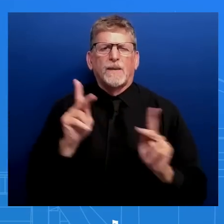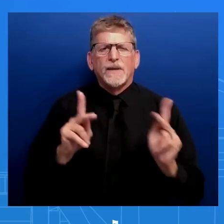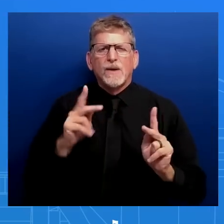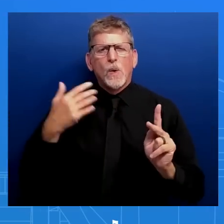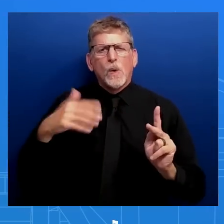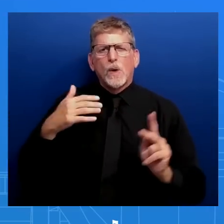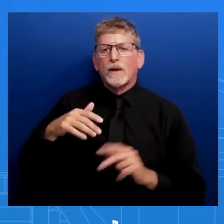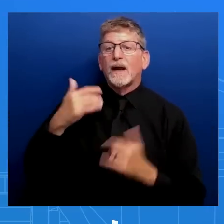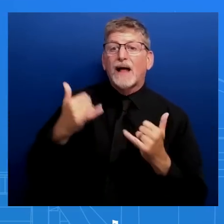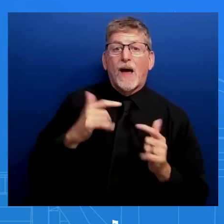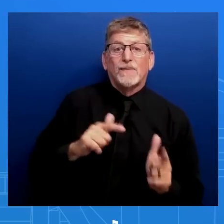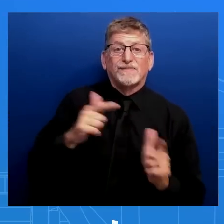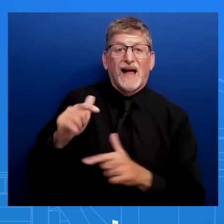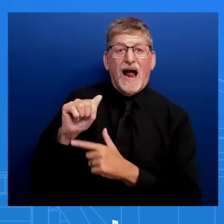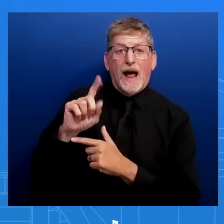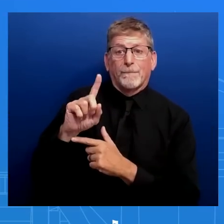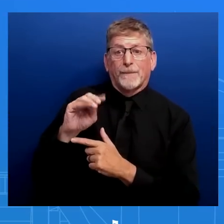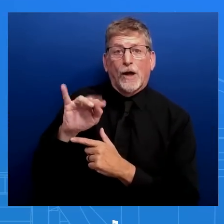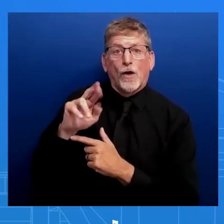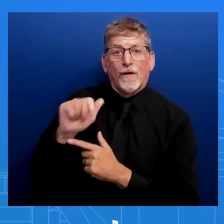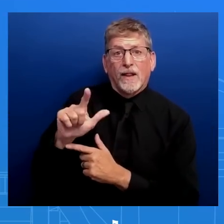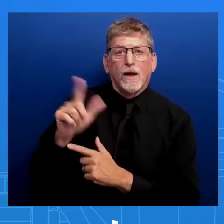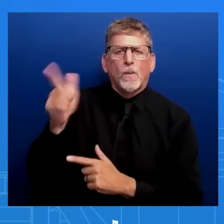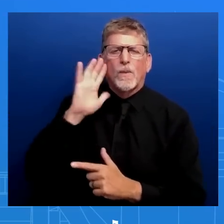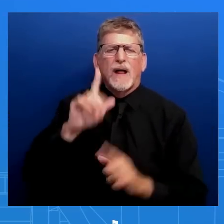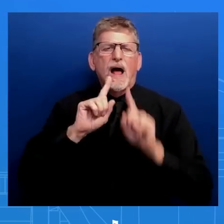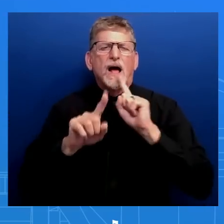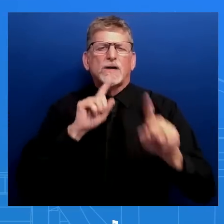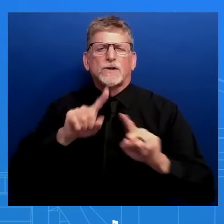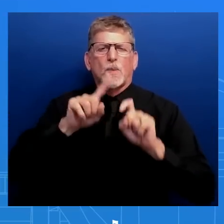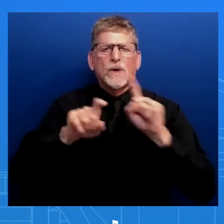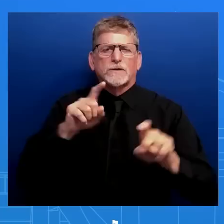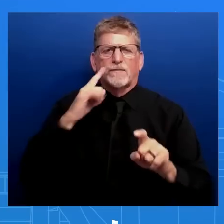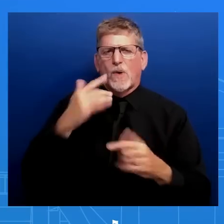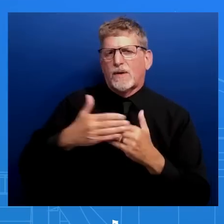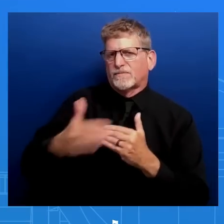of the day. John, the podium's yours.